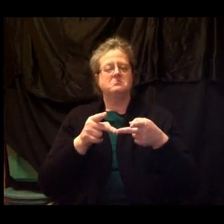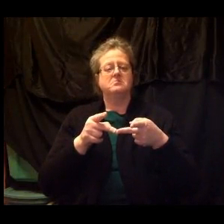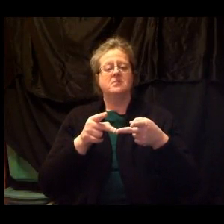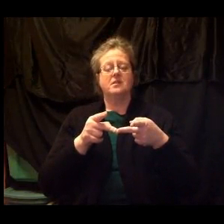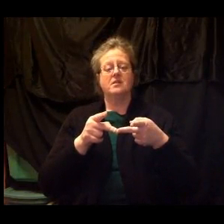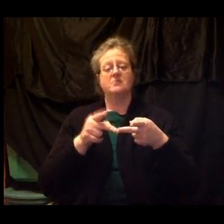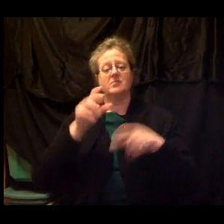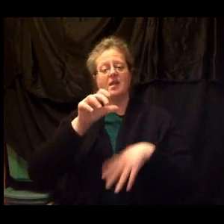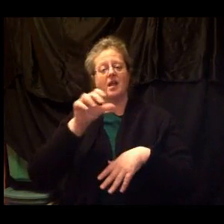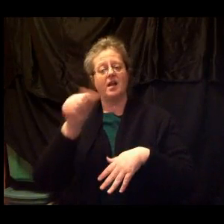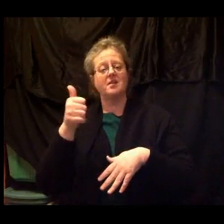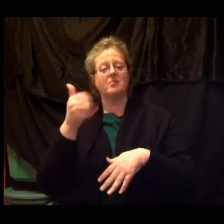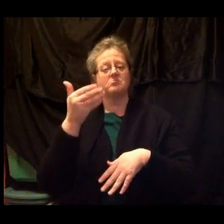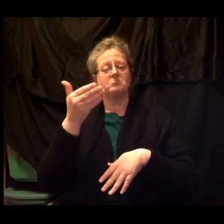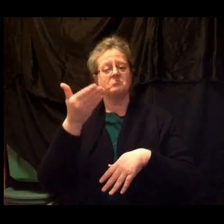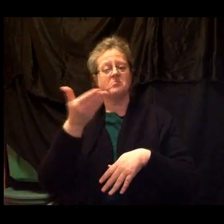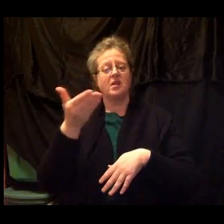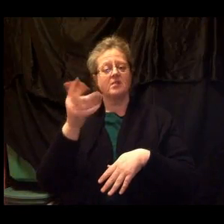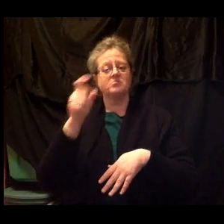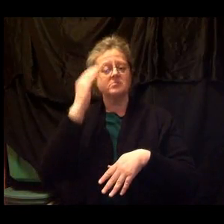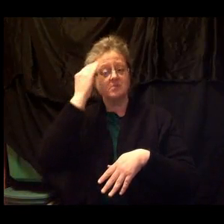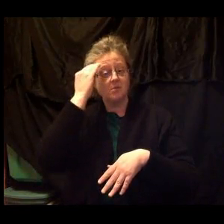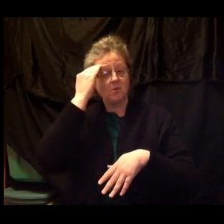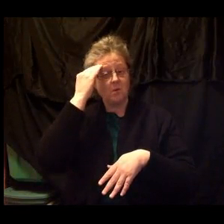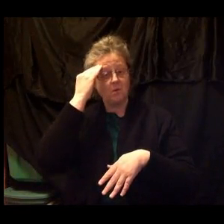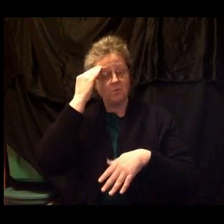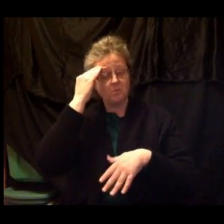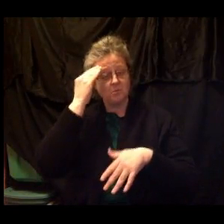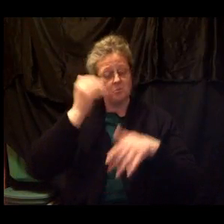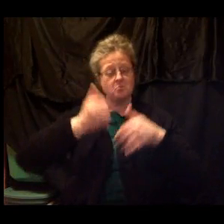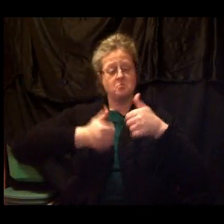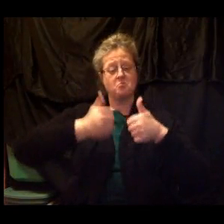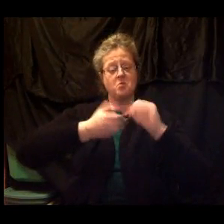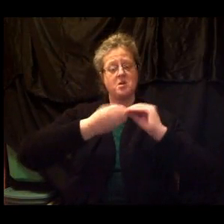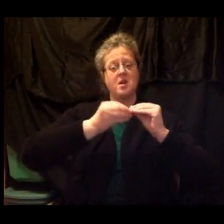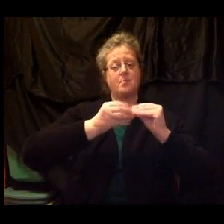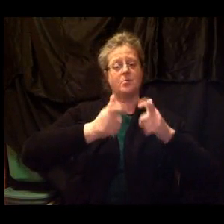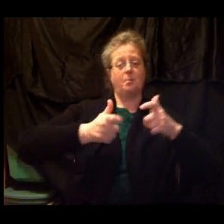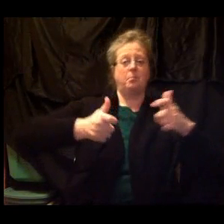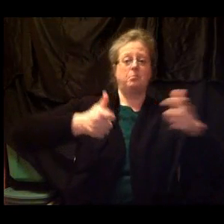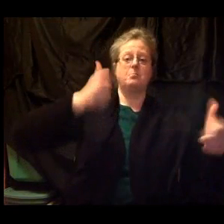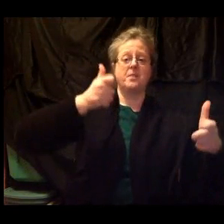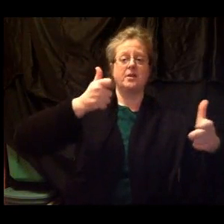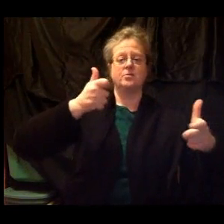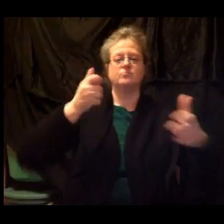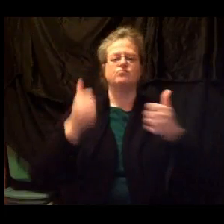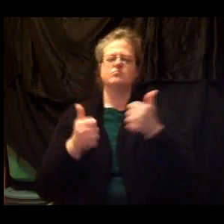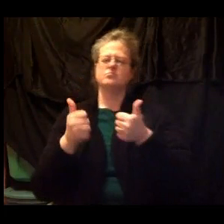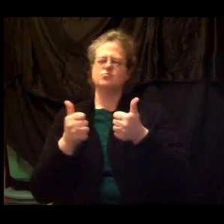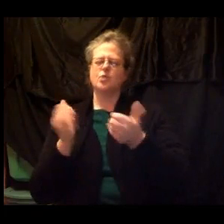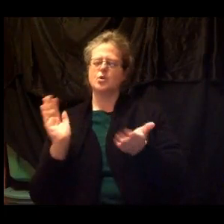that we need to know in mathematics is which numbers are bigger and which numbers are smaller. And sometimes that's pretty